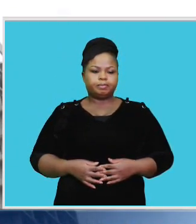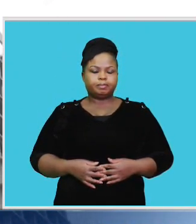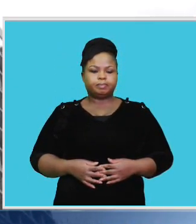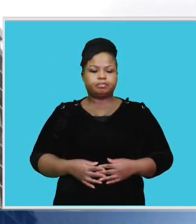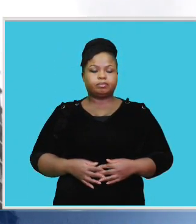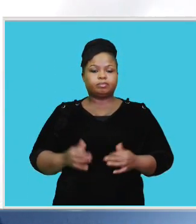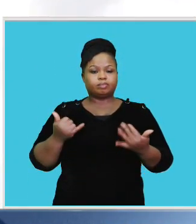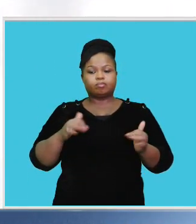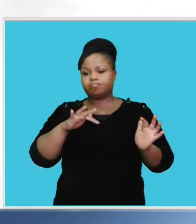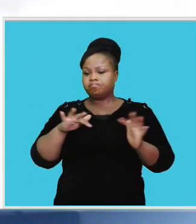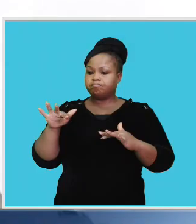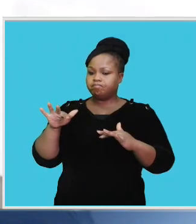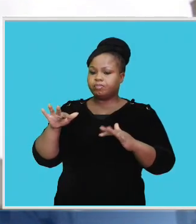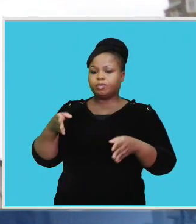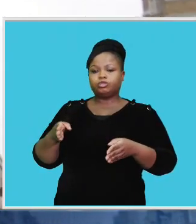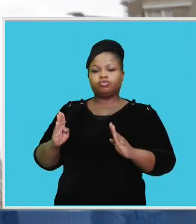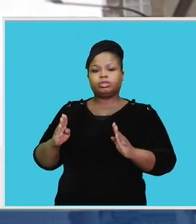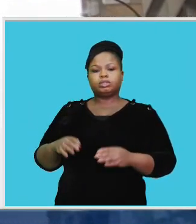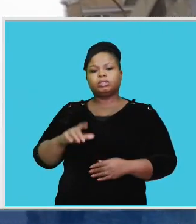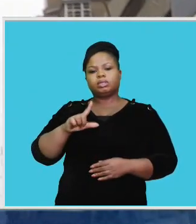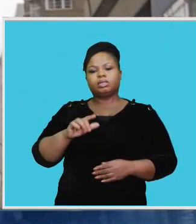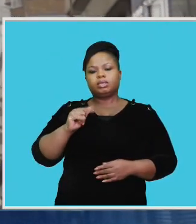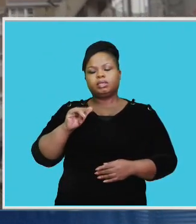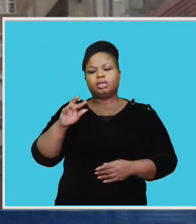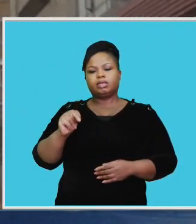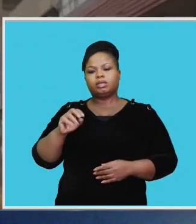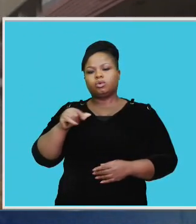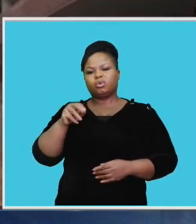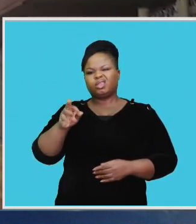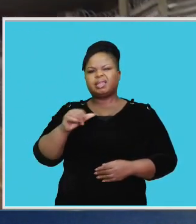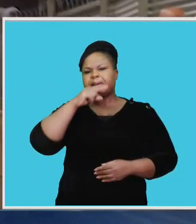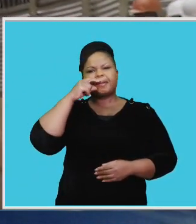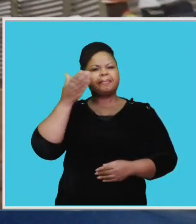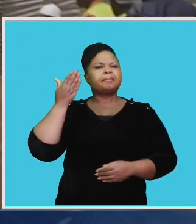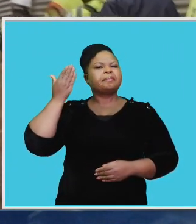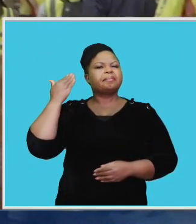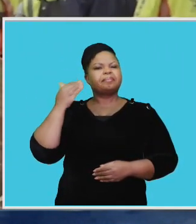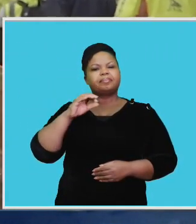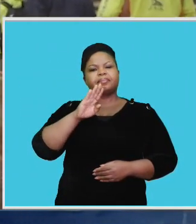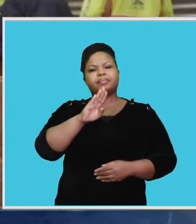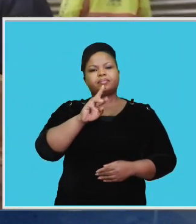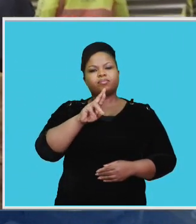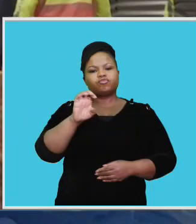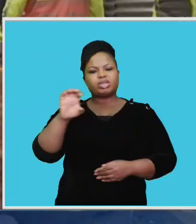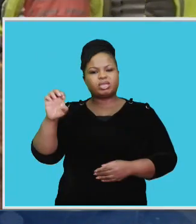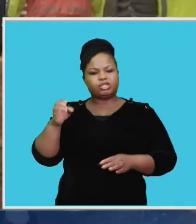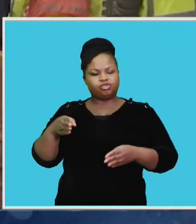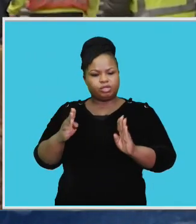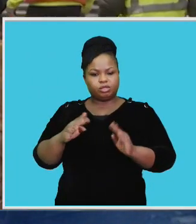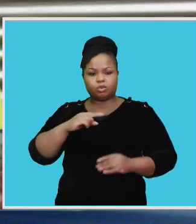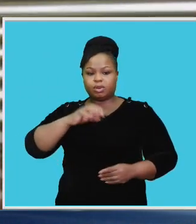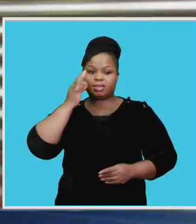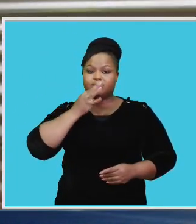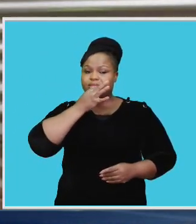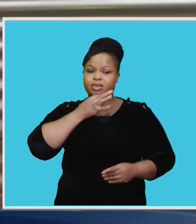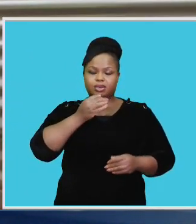Wonke amehlo athe nje kumgwaqo iLillian Ngoyi obuwaziwa ngeBree Street eJohannesburg njengoba kwamenyezelwa ukuqedwa kwesigaba